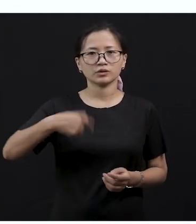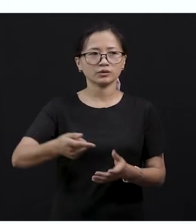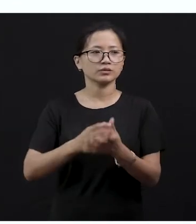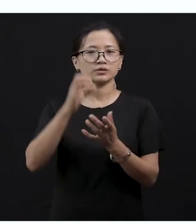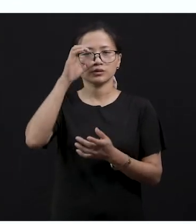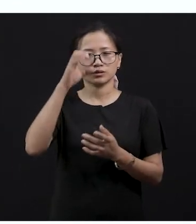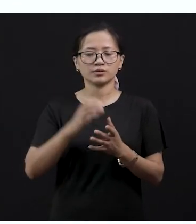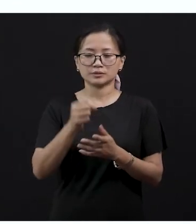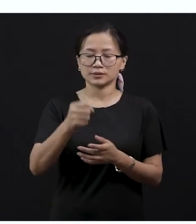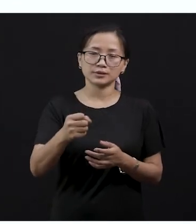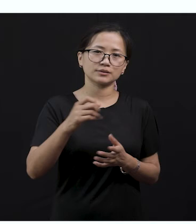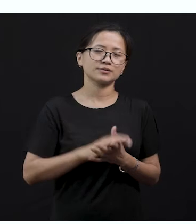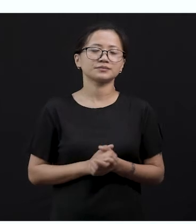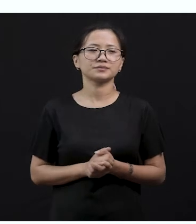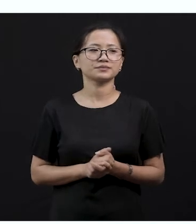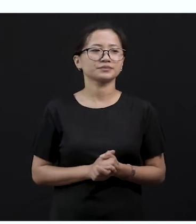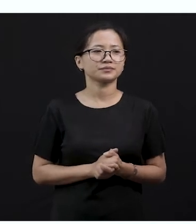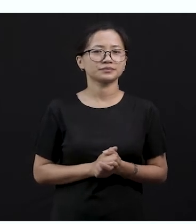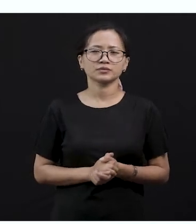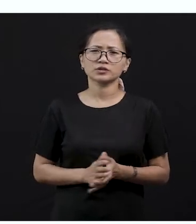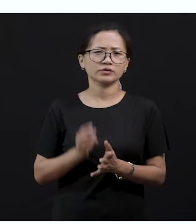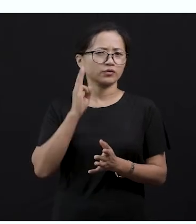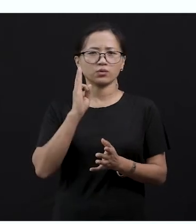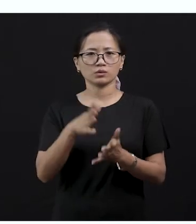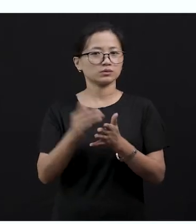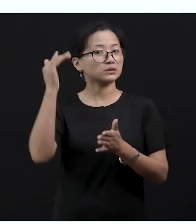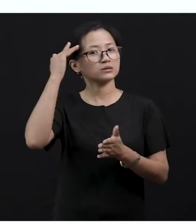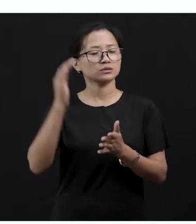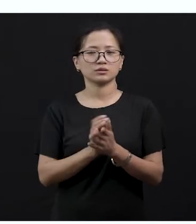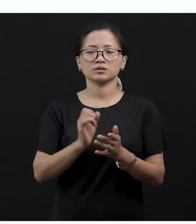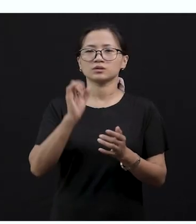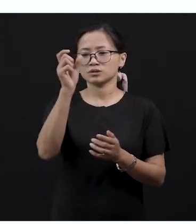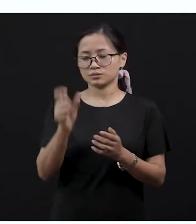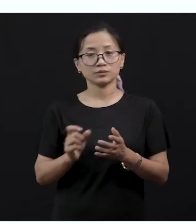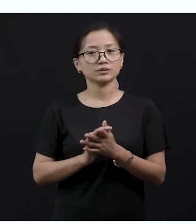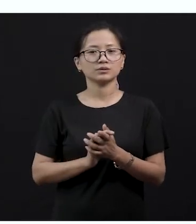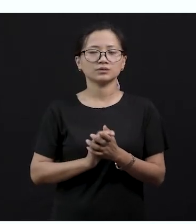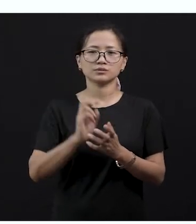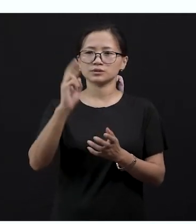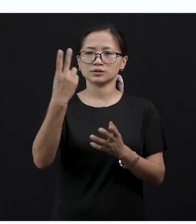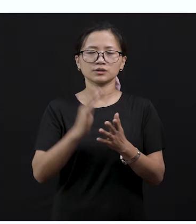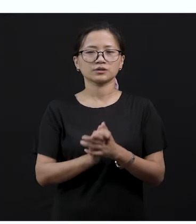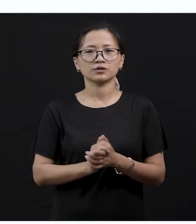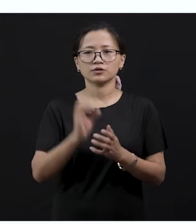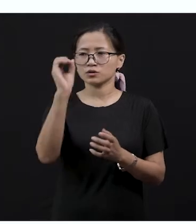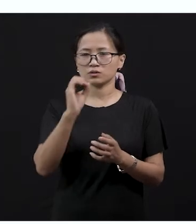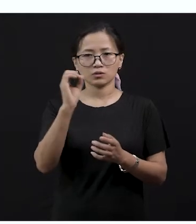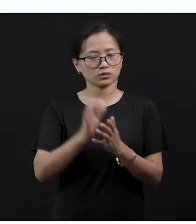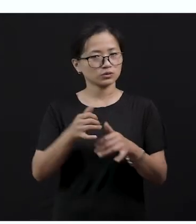Gandhi. So he is a very well-known personality. He was born on 2nd of